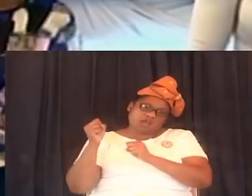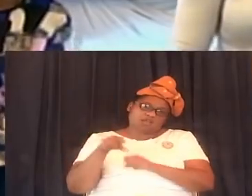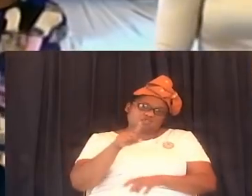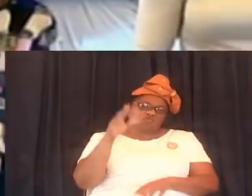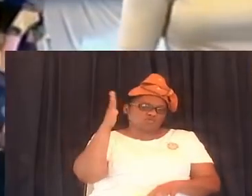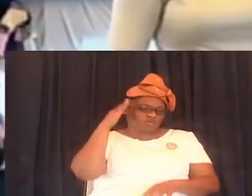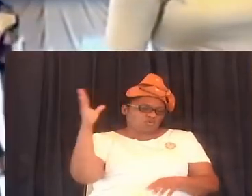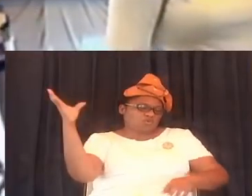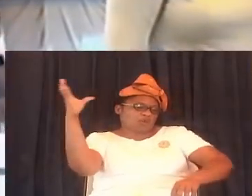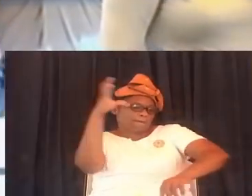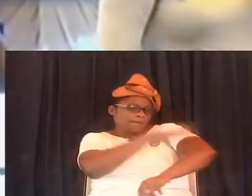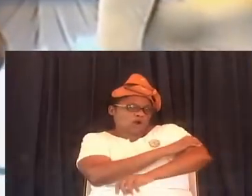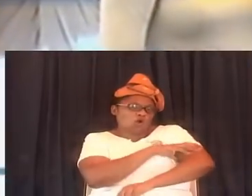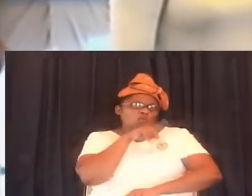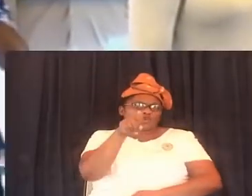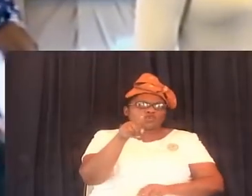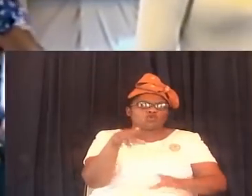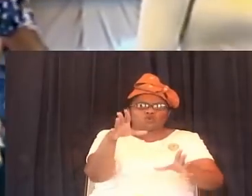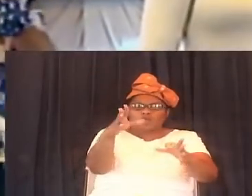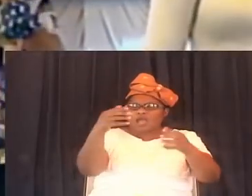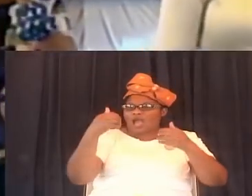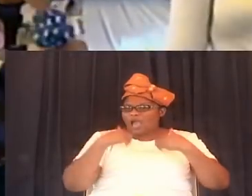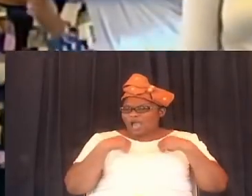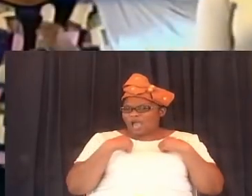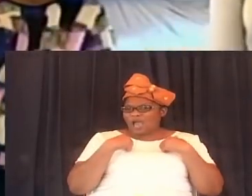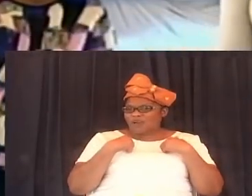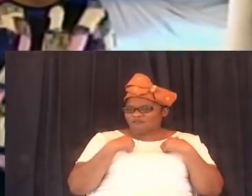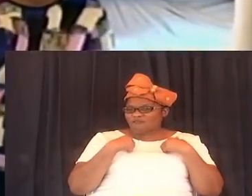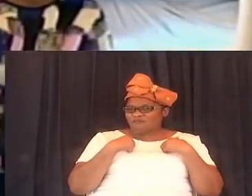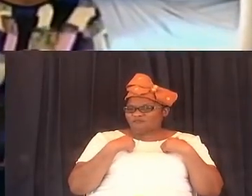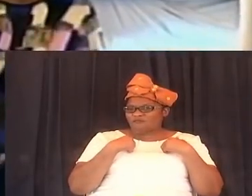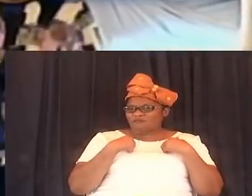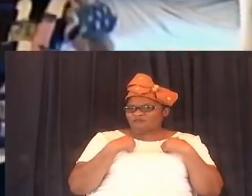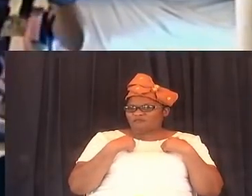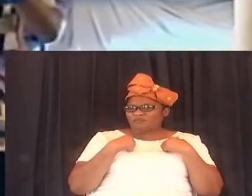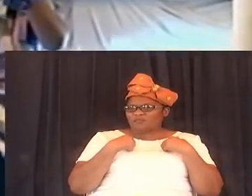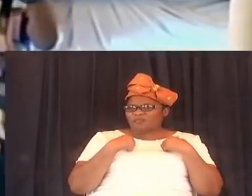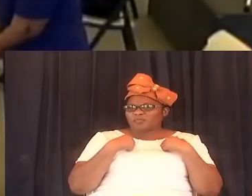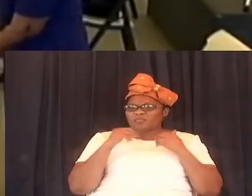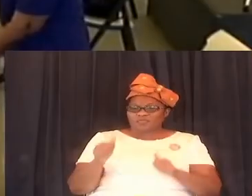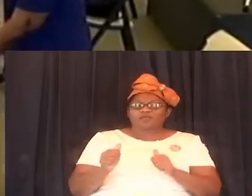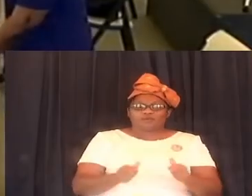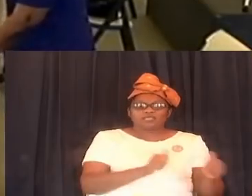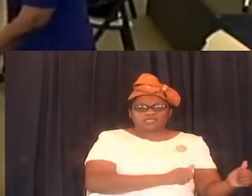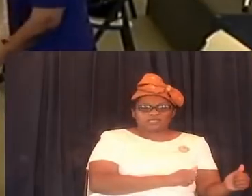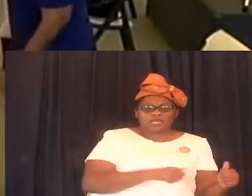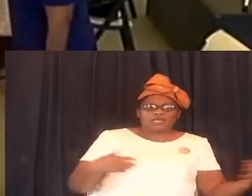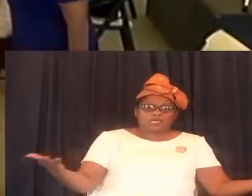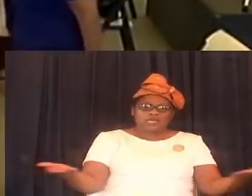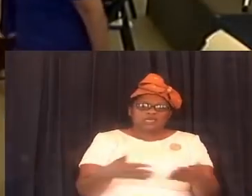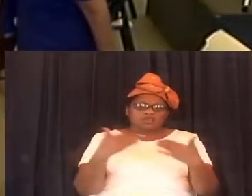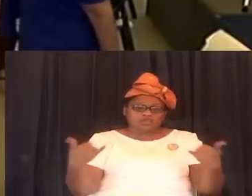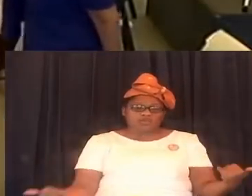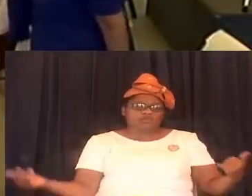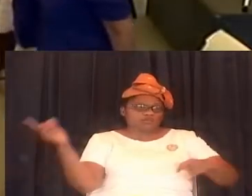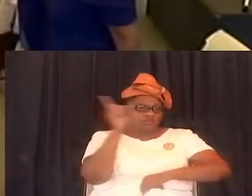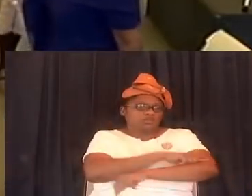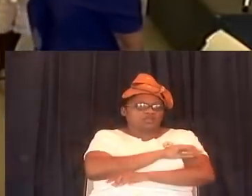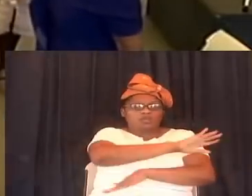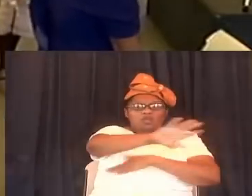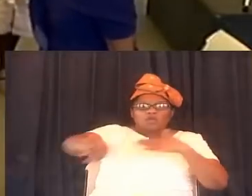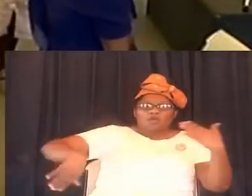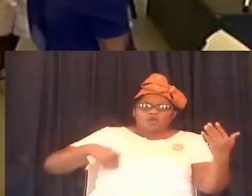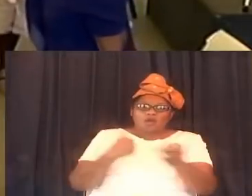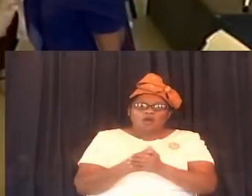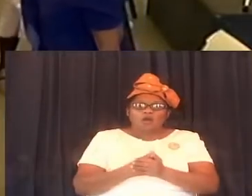you've got, hallelujah. Let me see the hands of all the apostolics that are in the house today. Come on, let me see the hand of all those that know